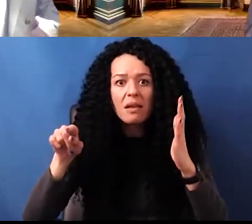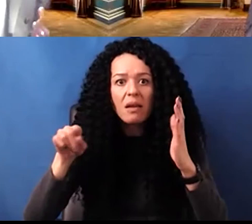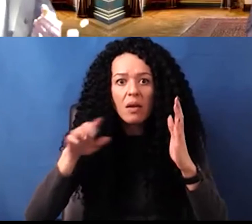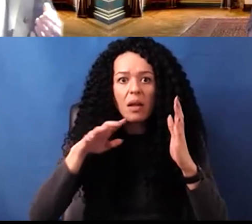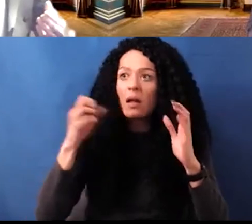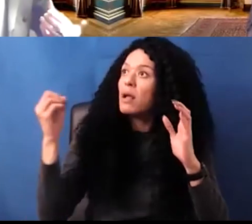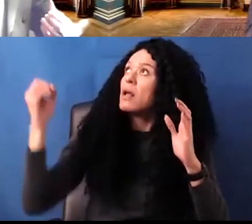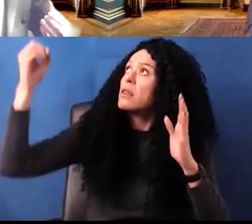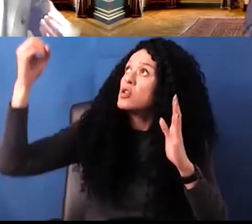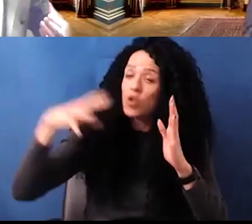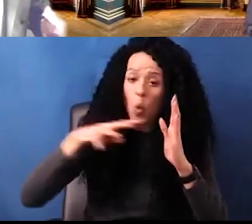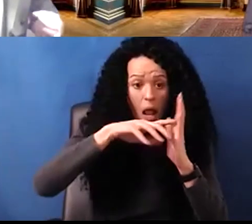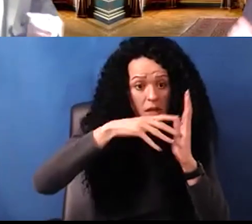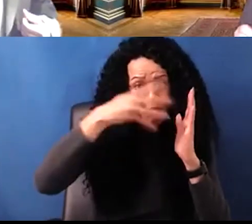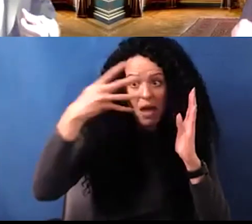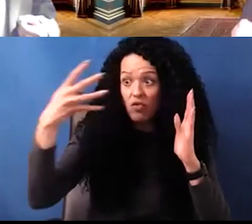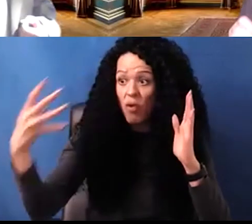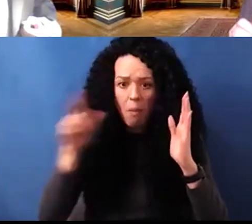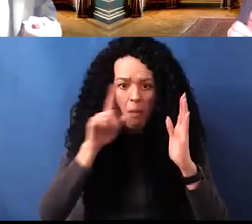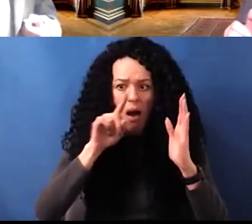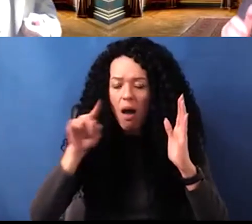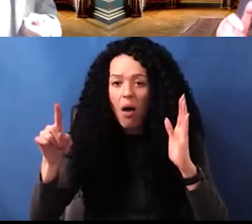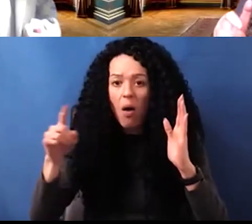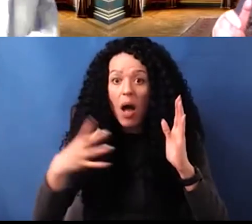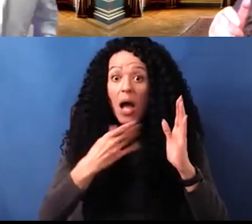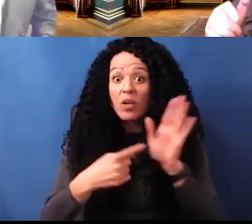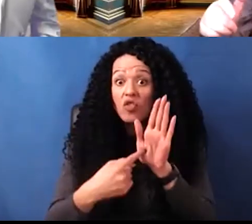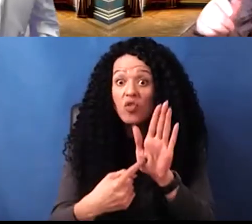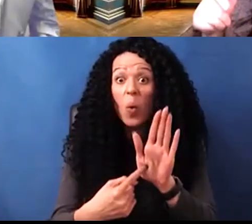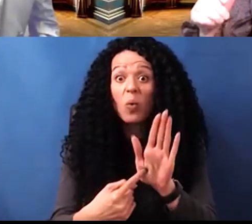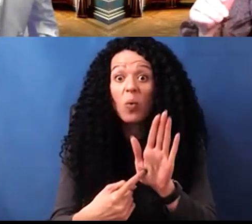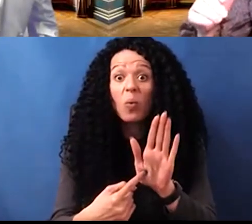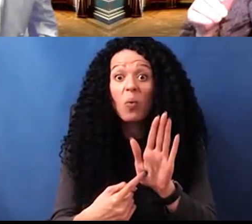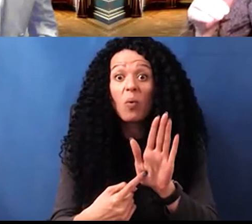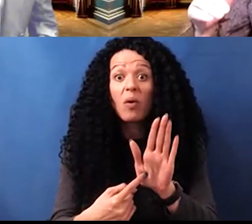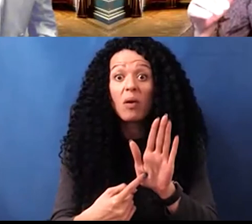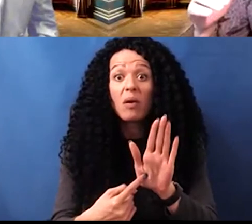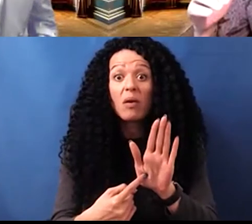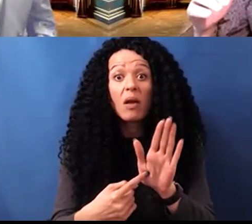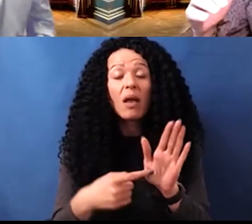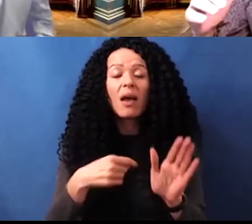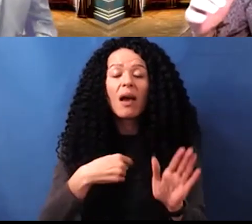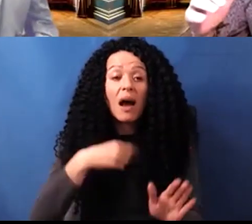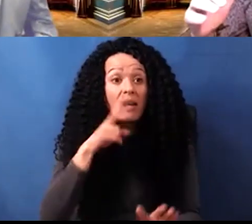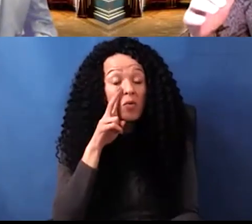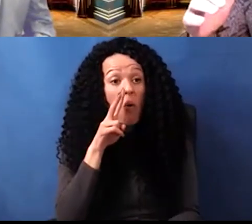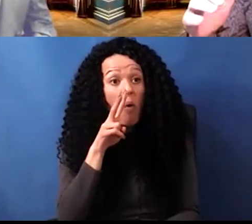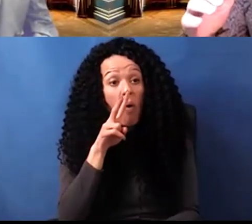the solar spectrum, which I wish to show you. I